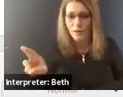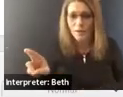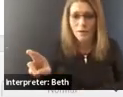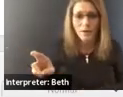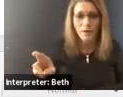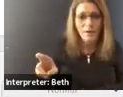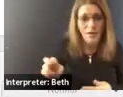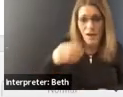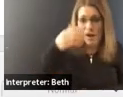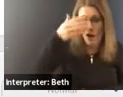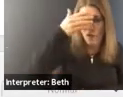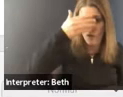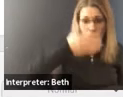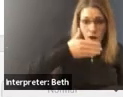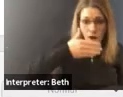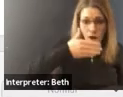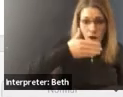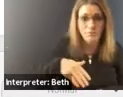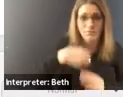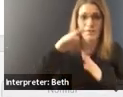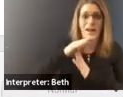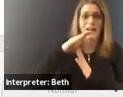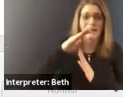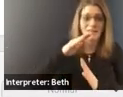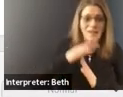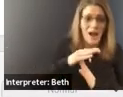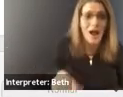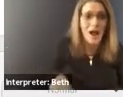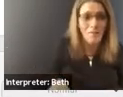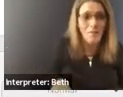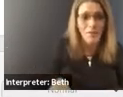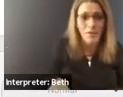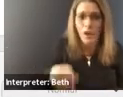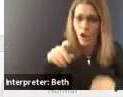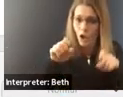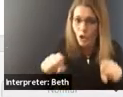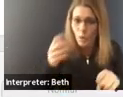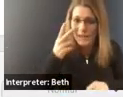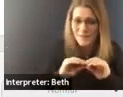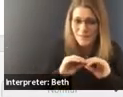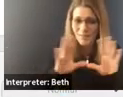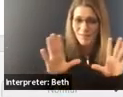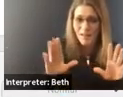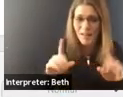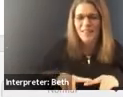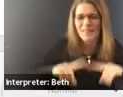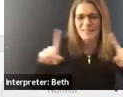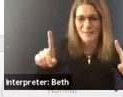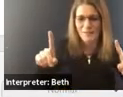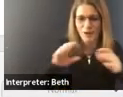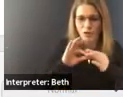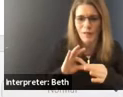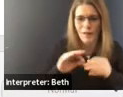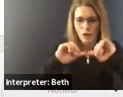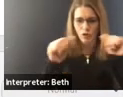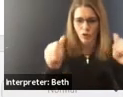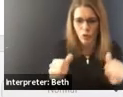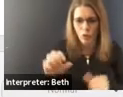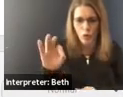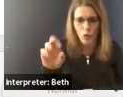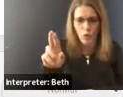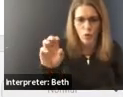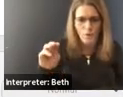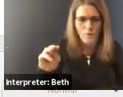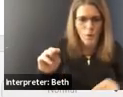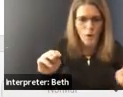And you can see clearly like the difference in the form right here versus the difference in the form